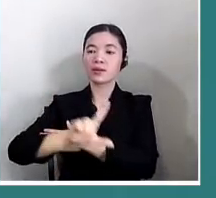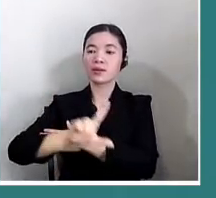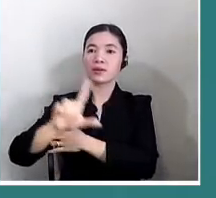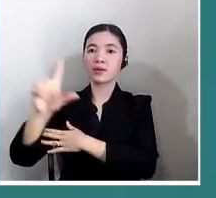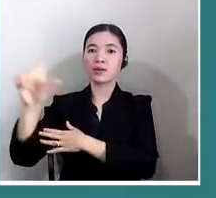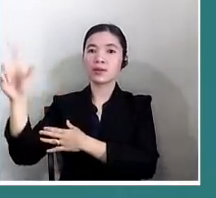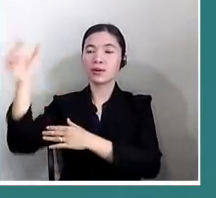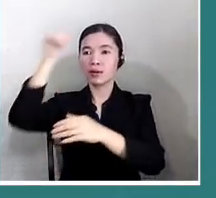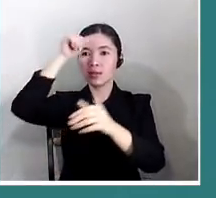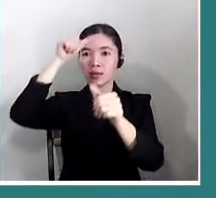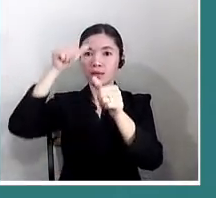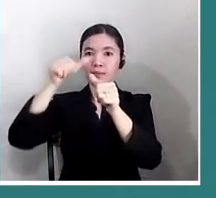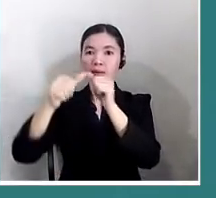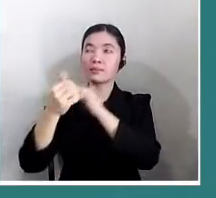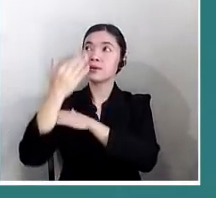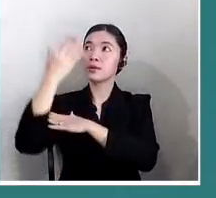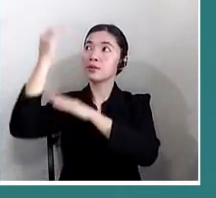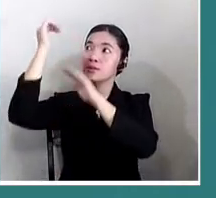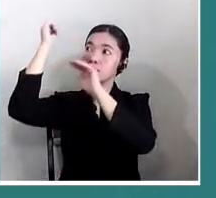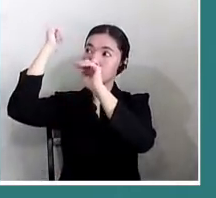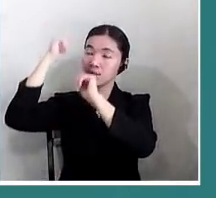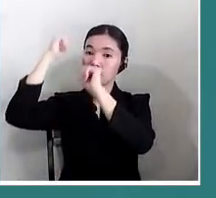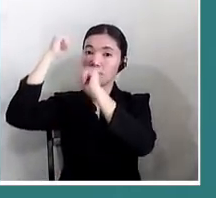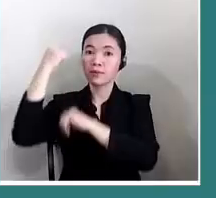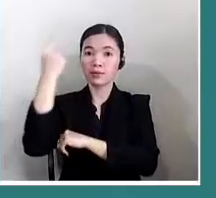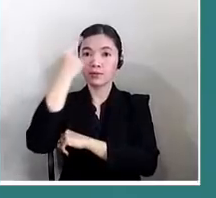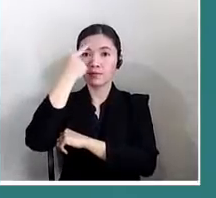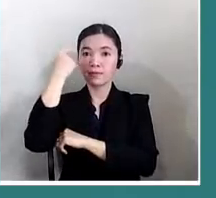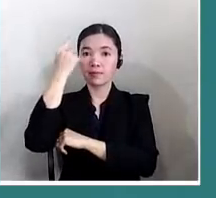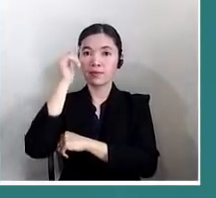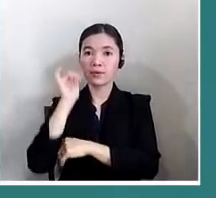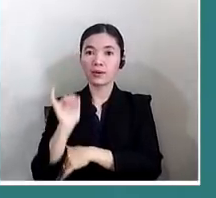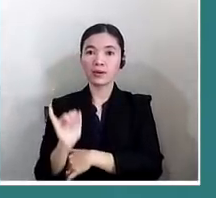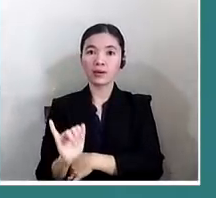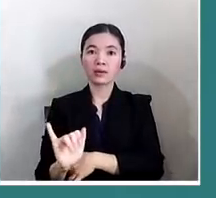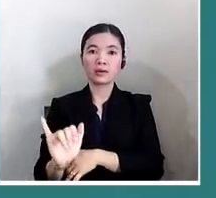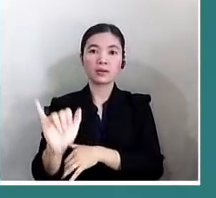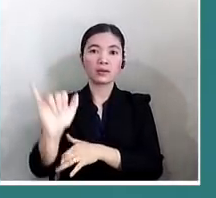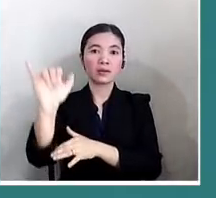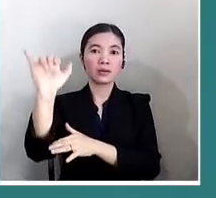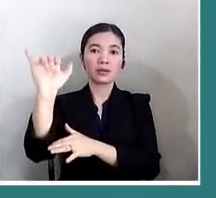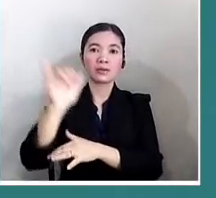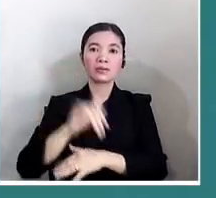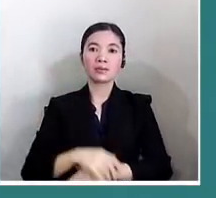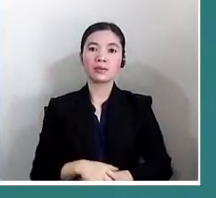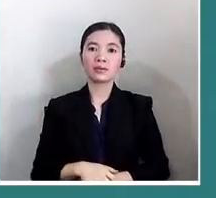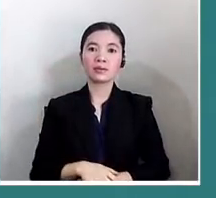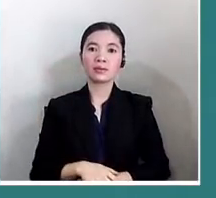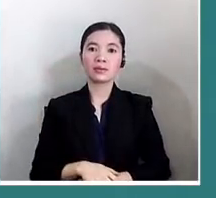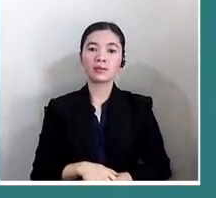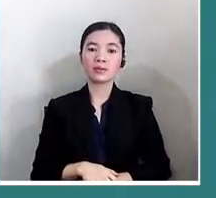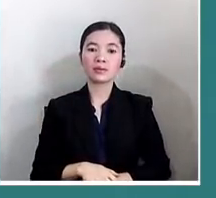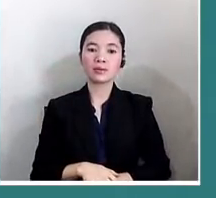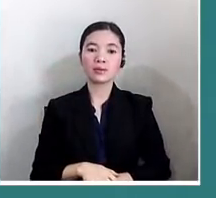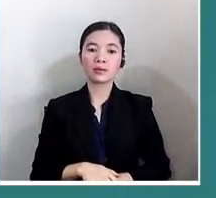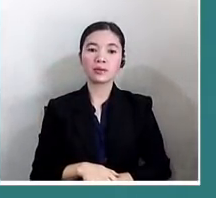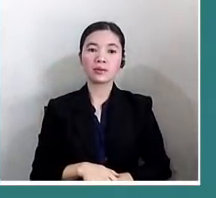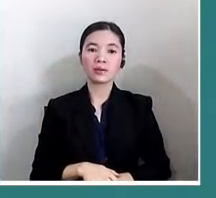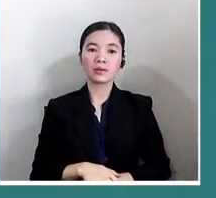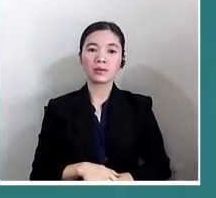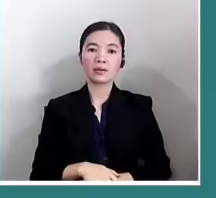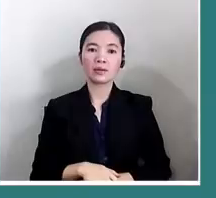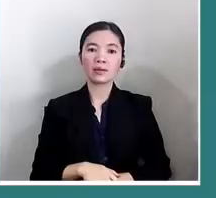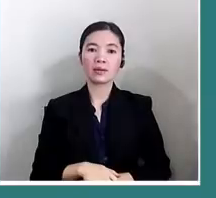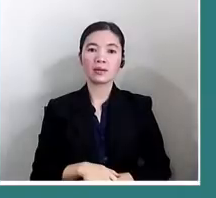remembers His covenant forever. Your descendants of